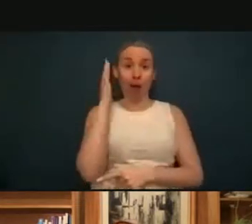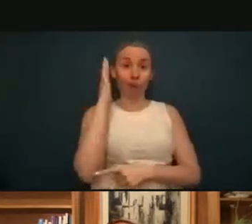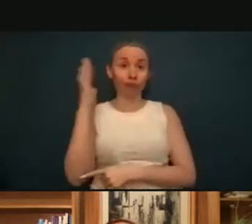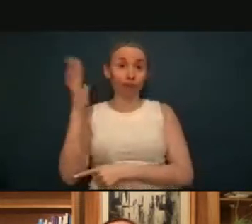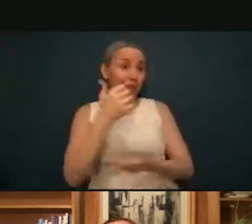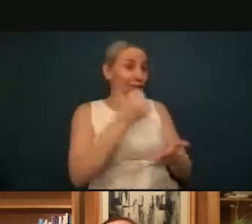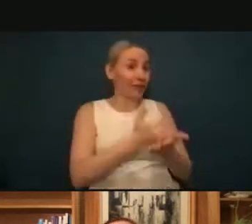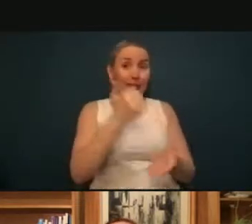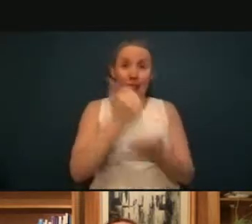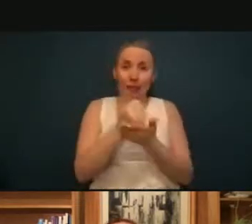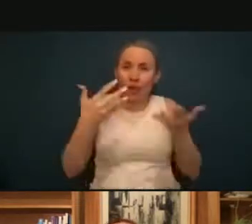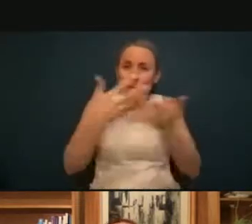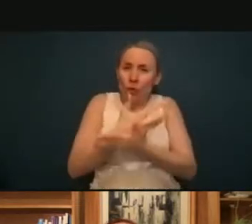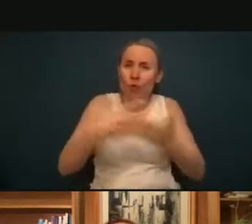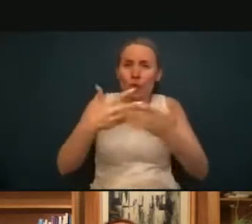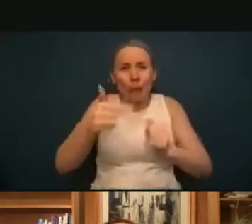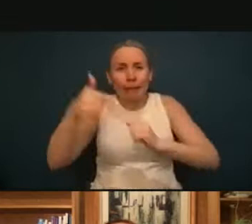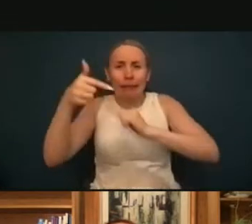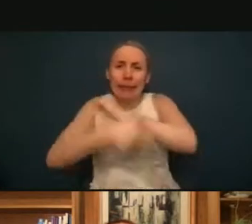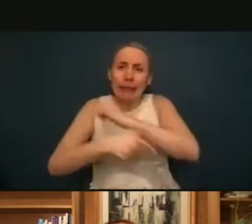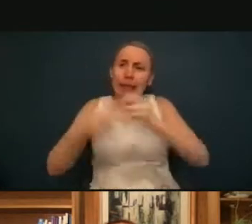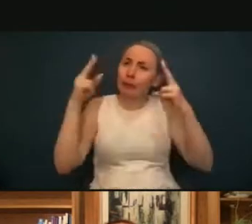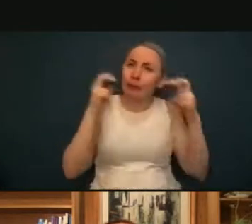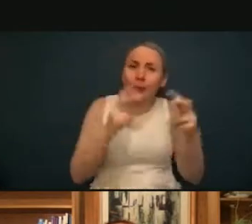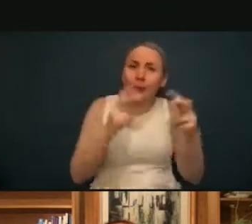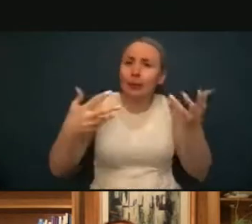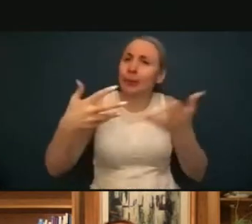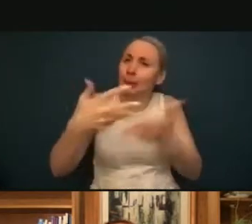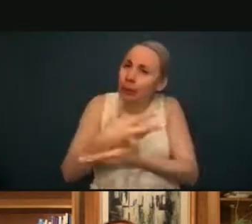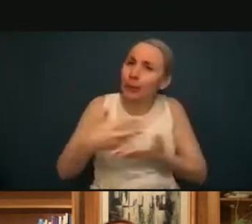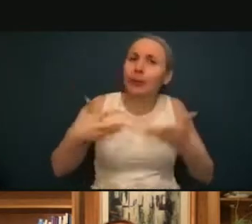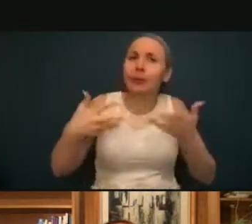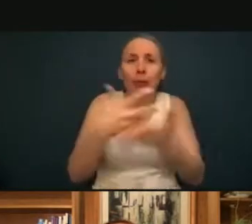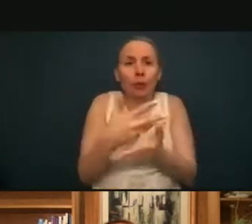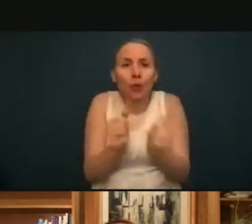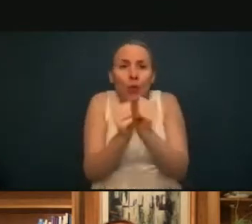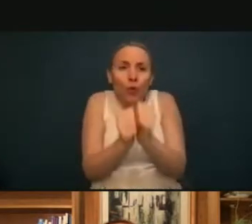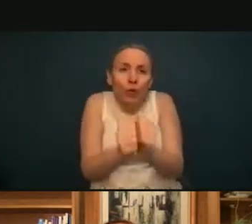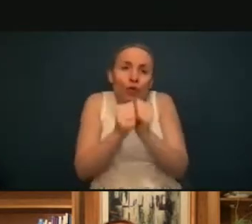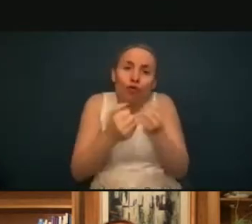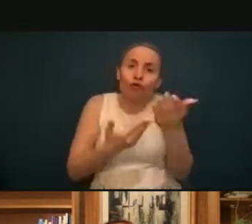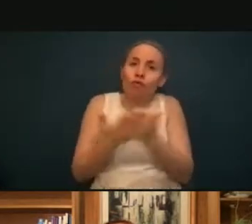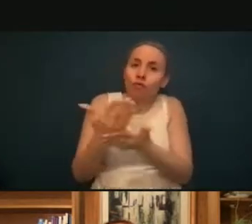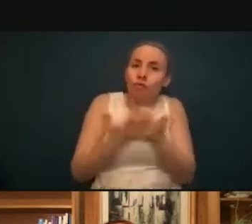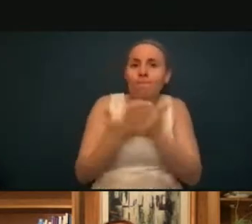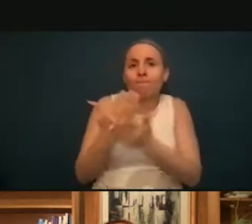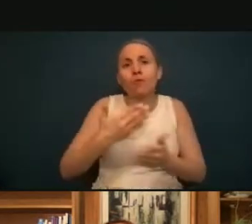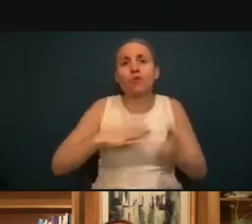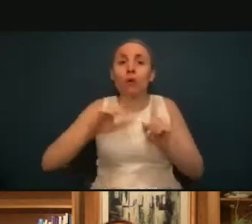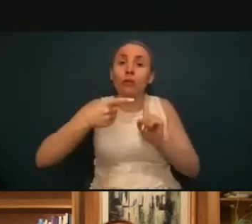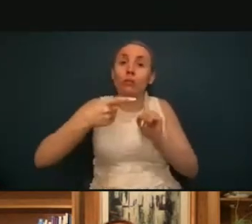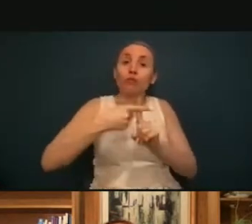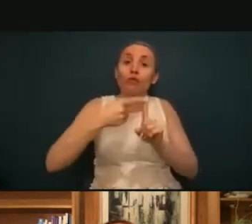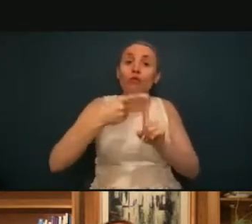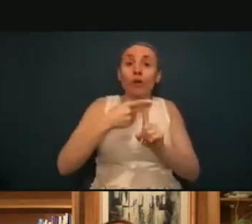we can really try and evoke meaningful positive movement and change within the